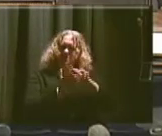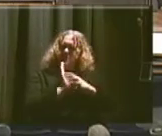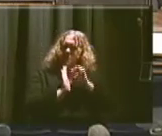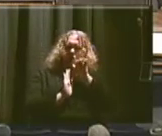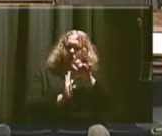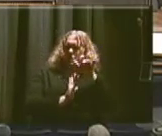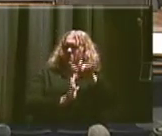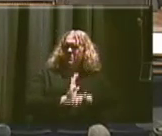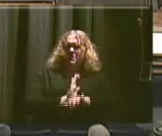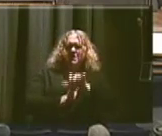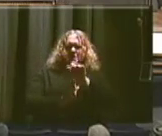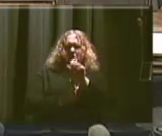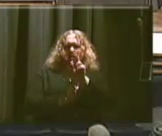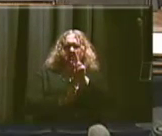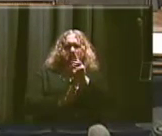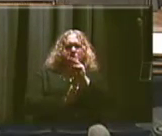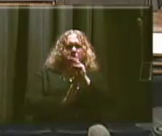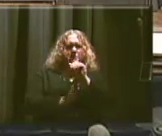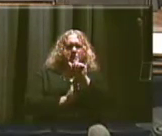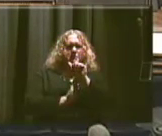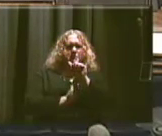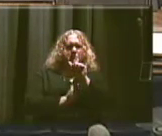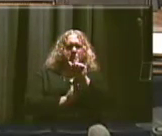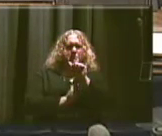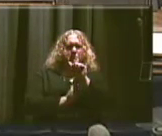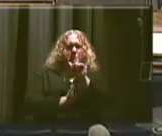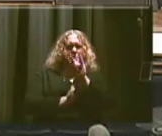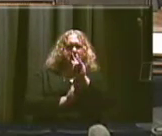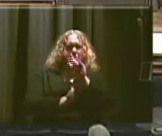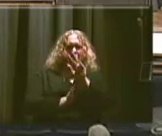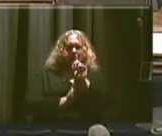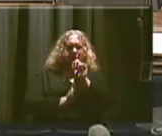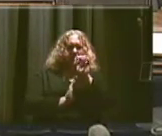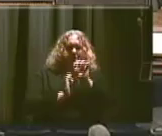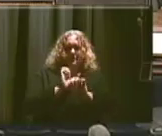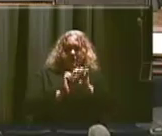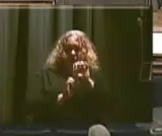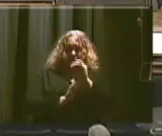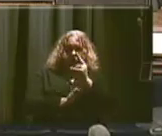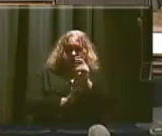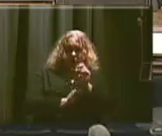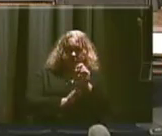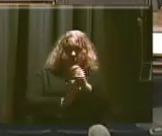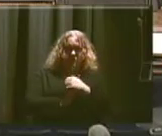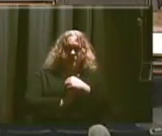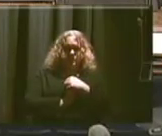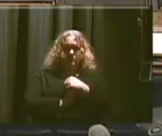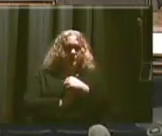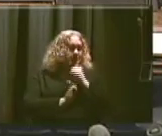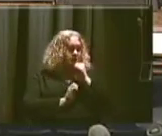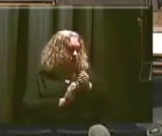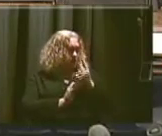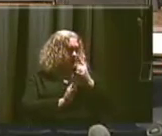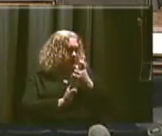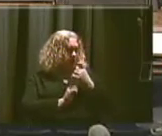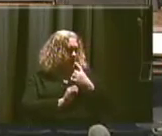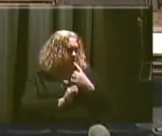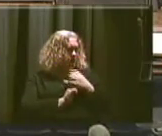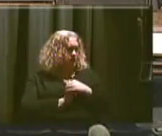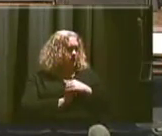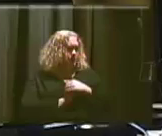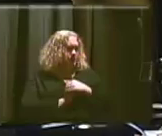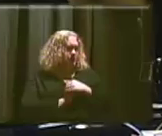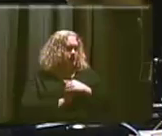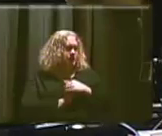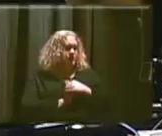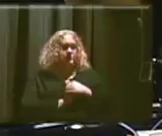June? I didn't understand the question. I ask if our approval. I don't think I said that you